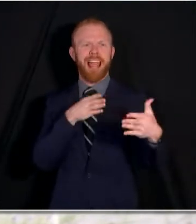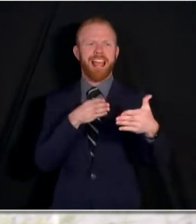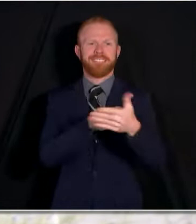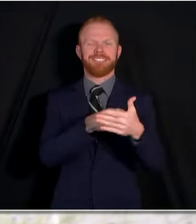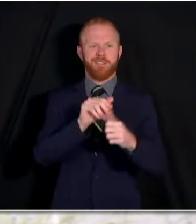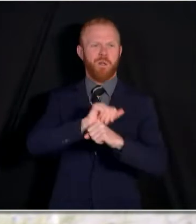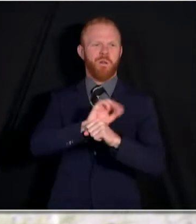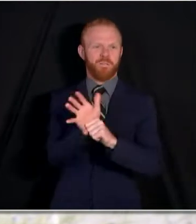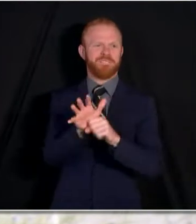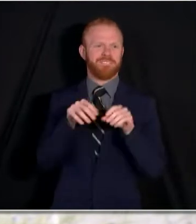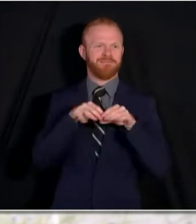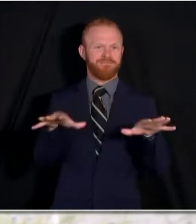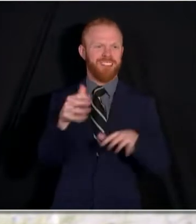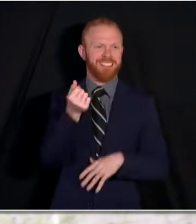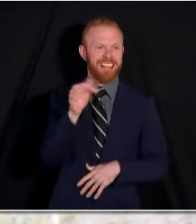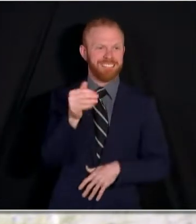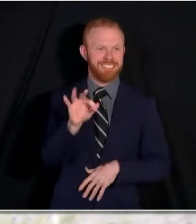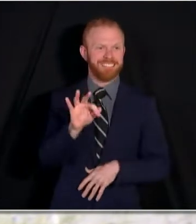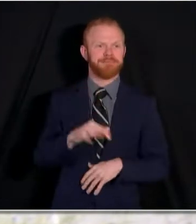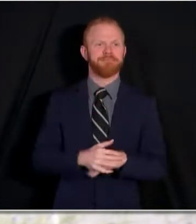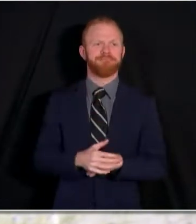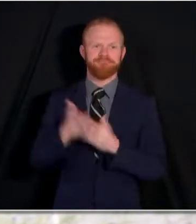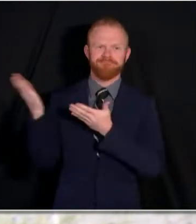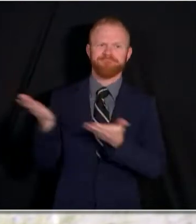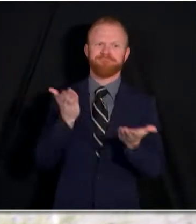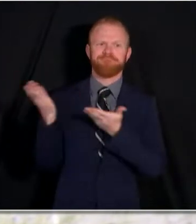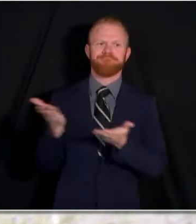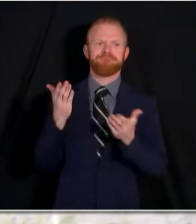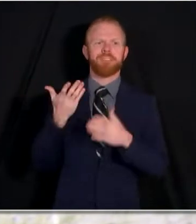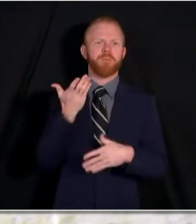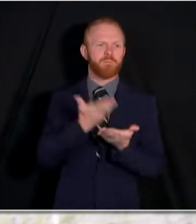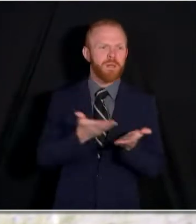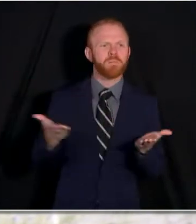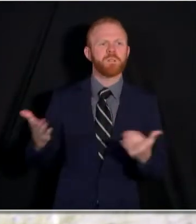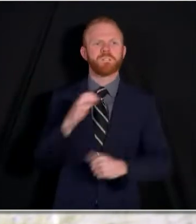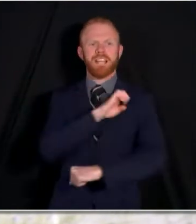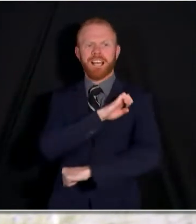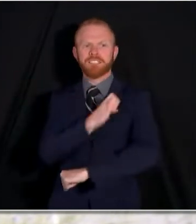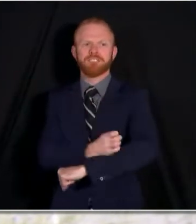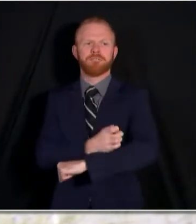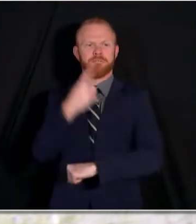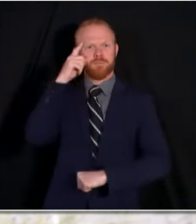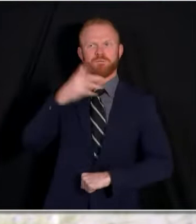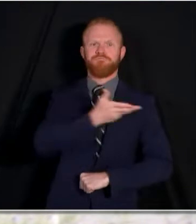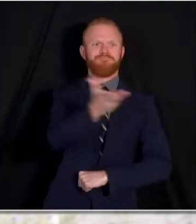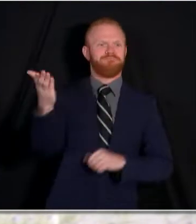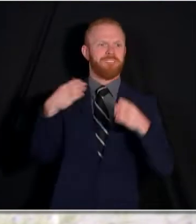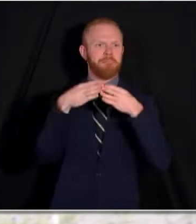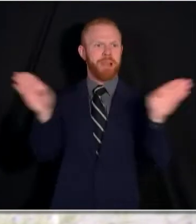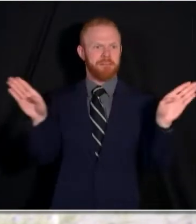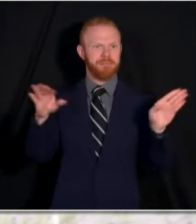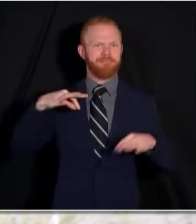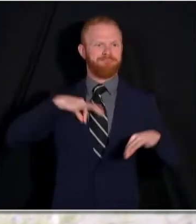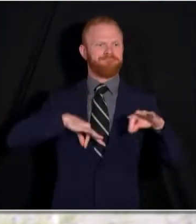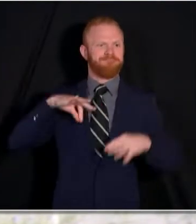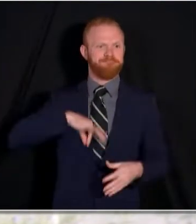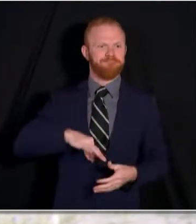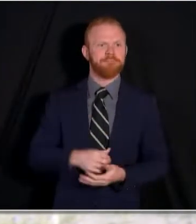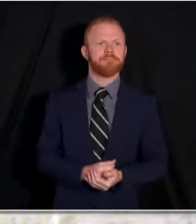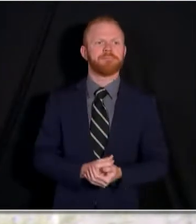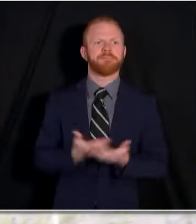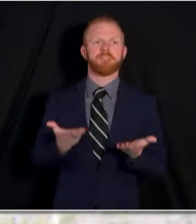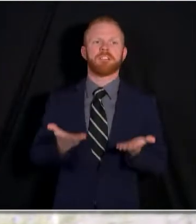university's resources, our innovation, our energy for the public good, offering real